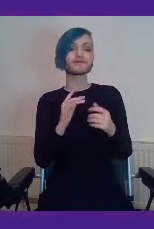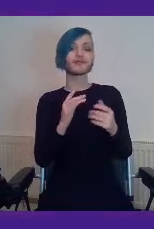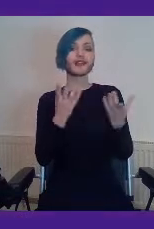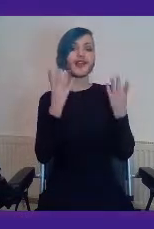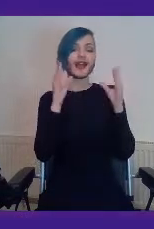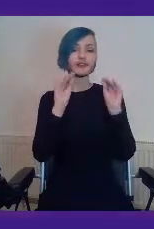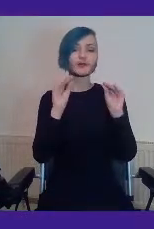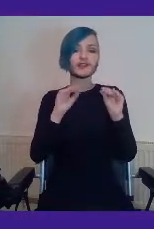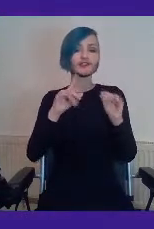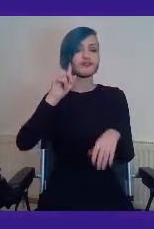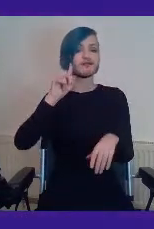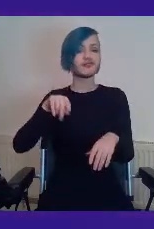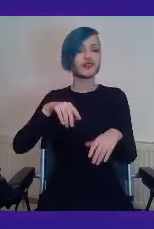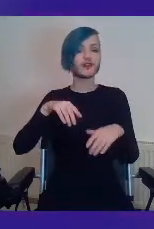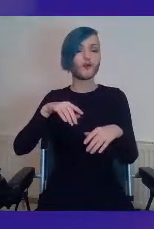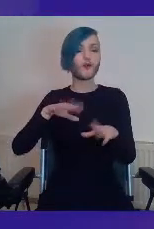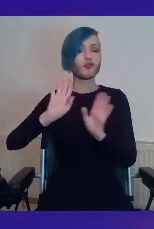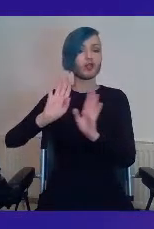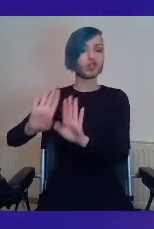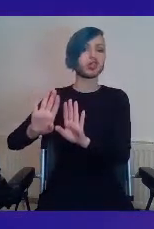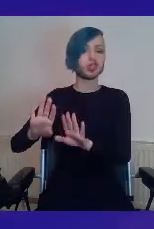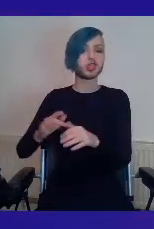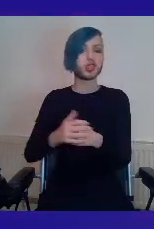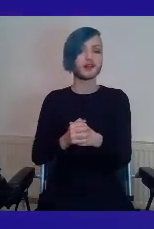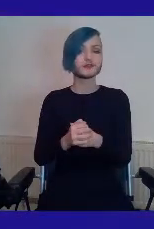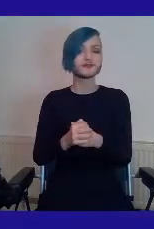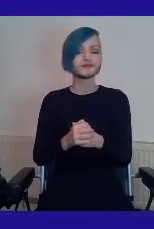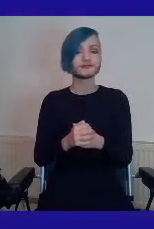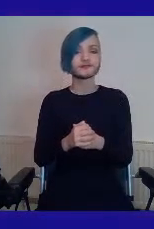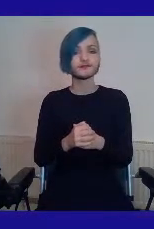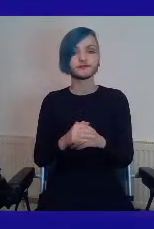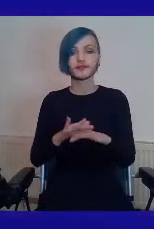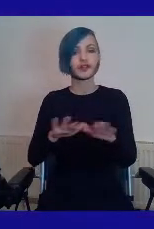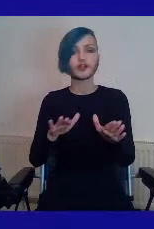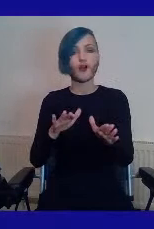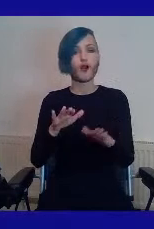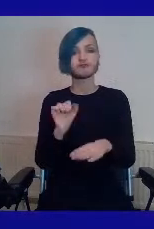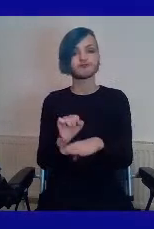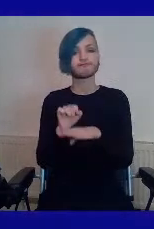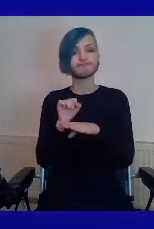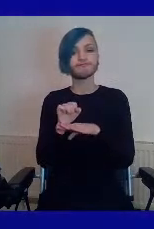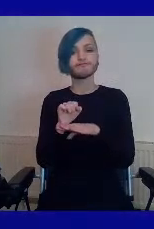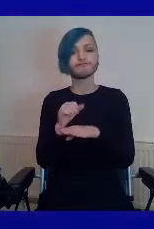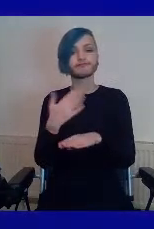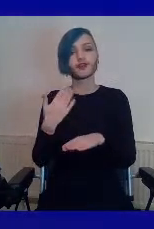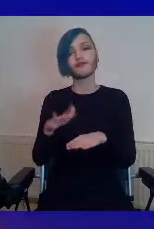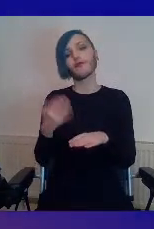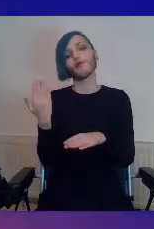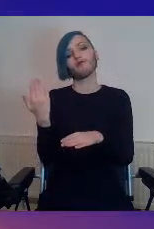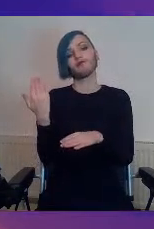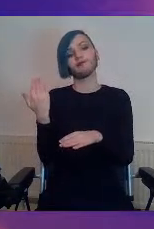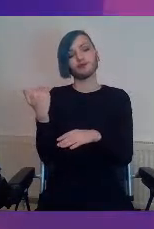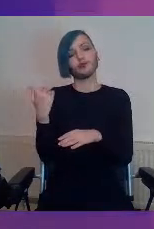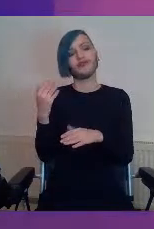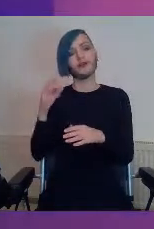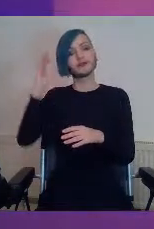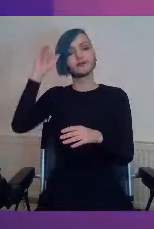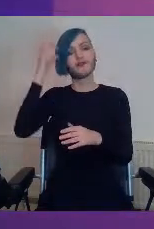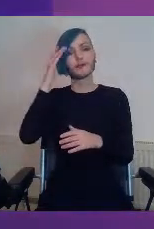and not protected well by democratic powers in